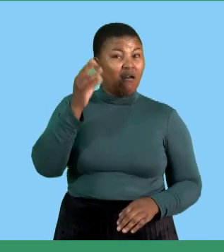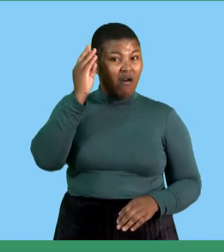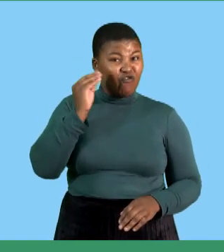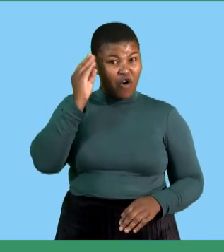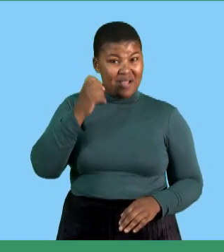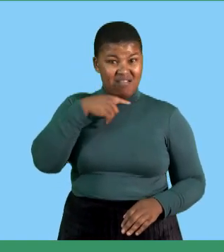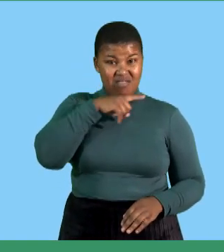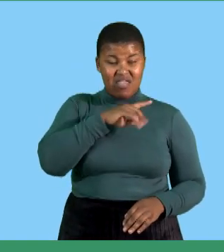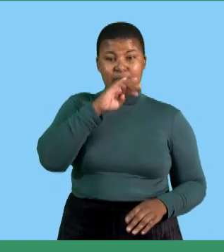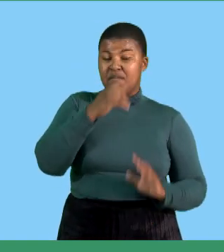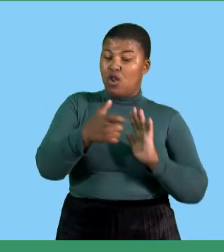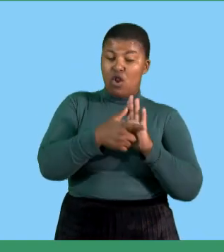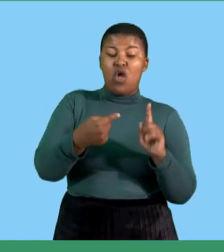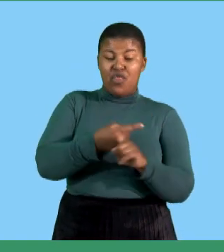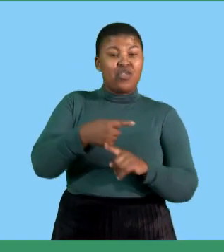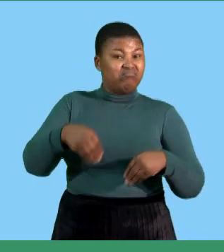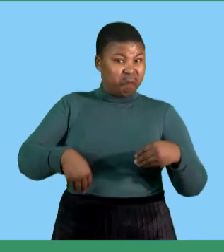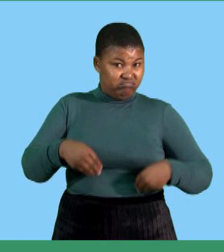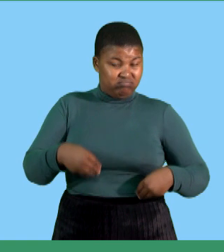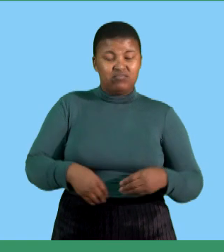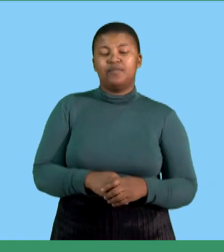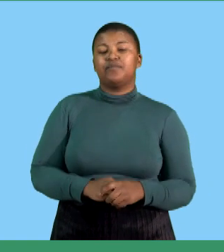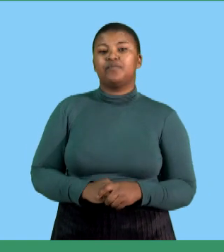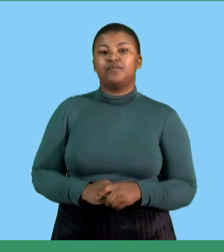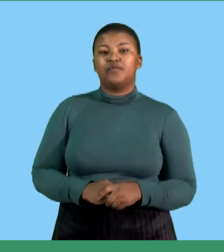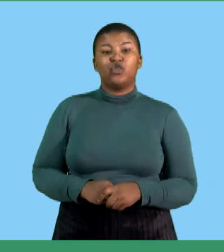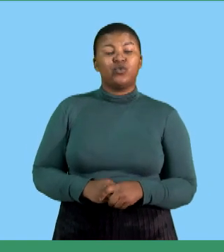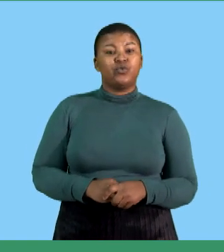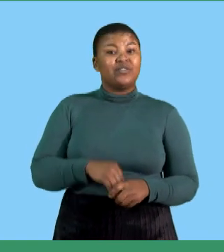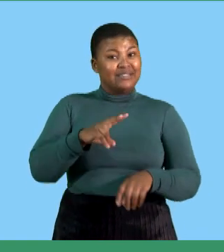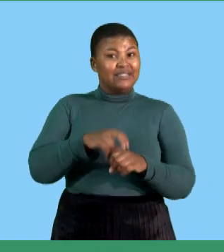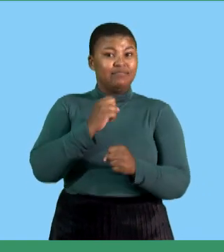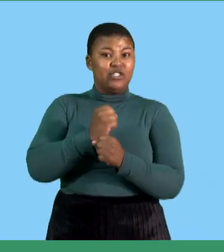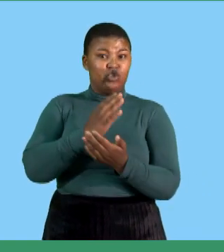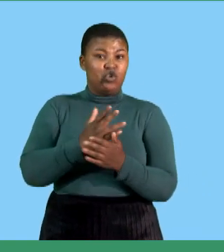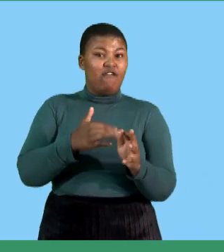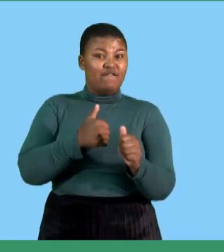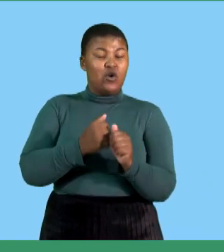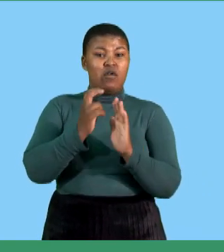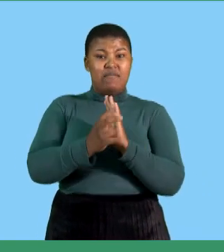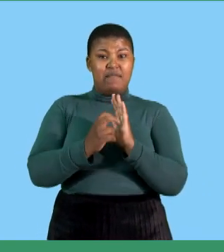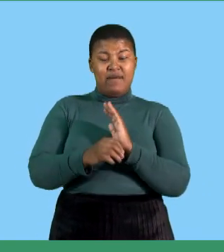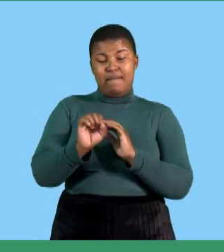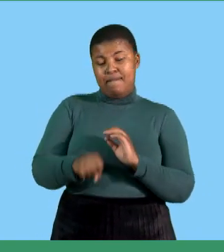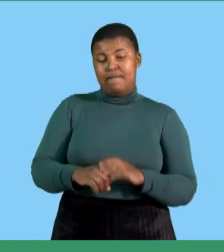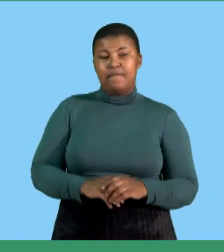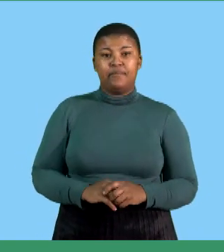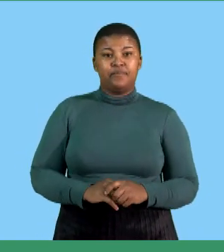unethical. It's illegal to falsify information. So you need to be ethical in your tax as far as tax is